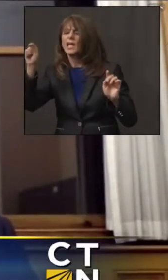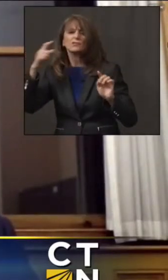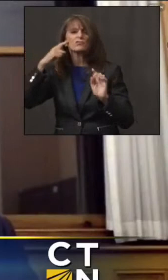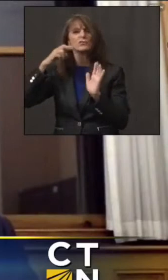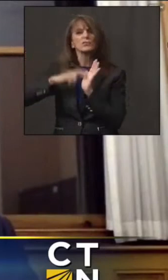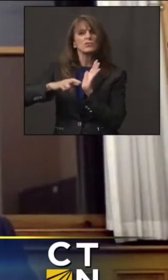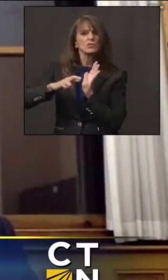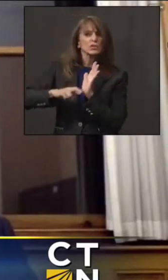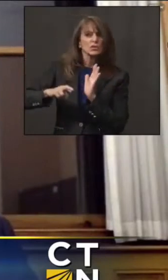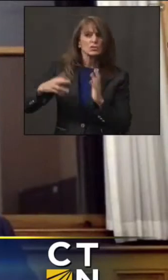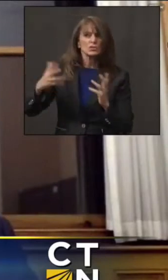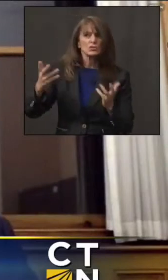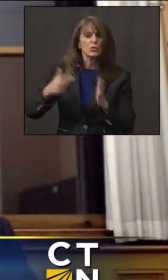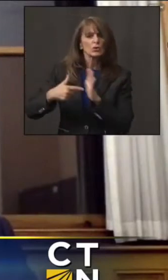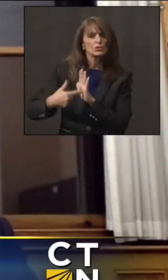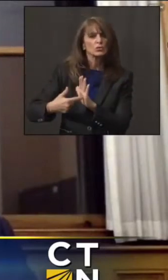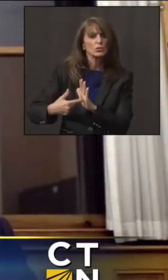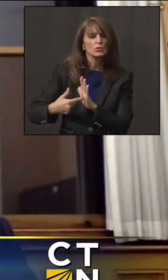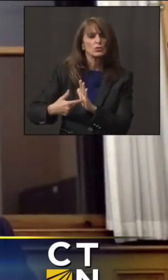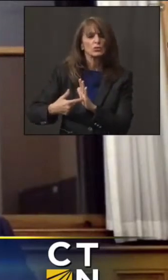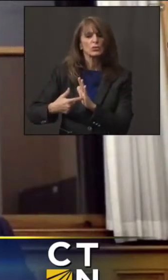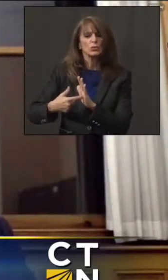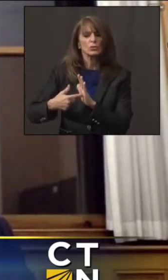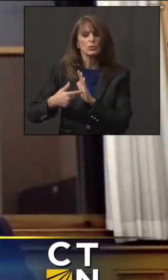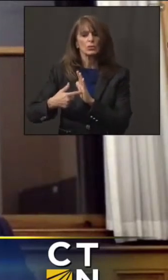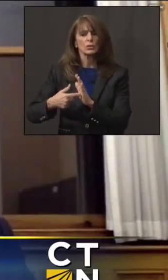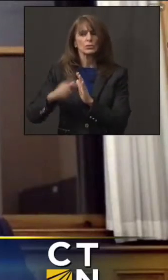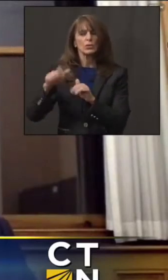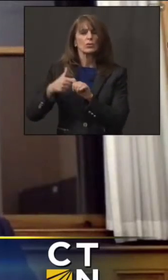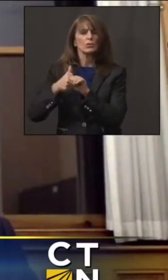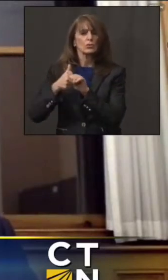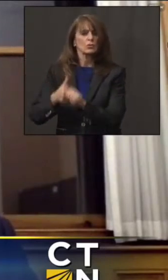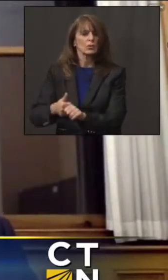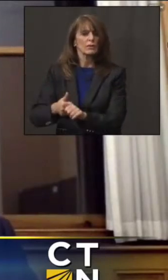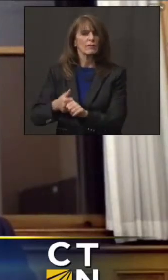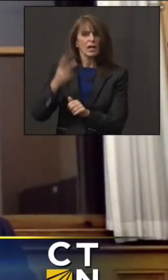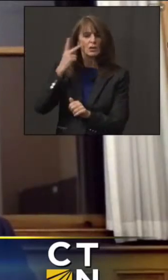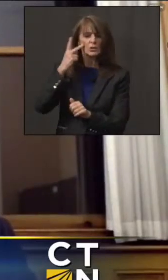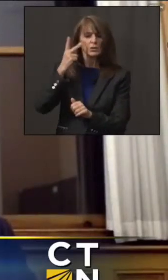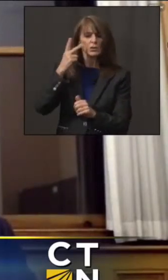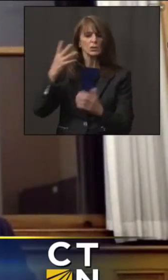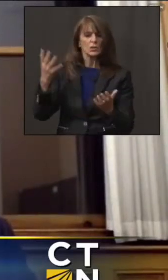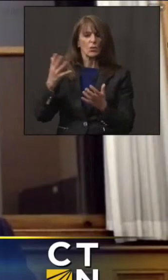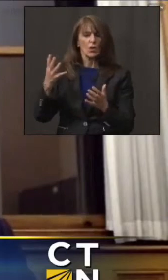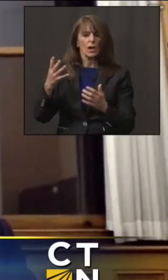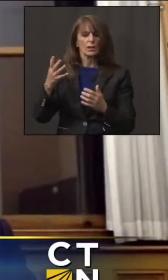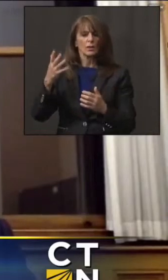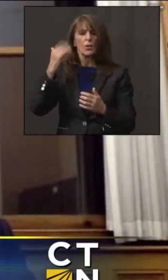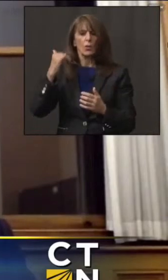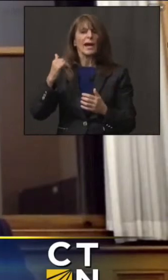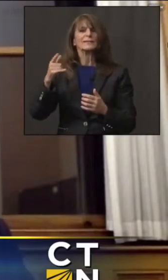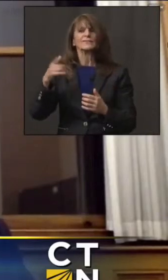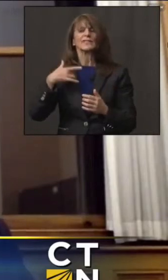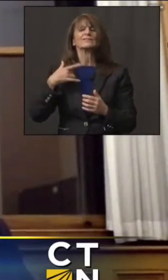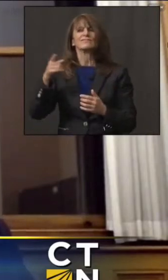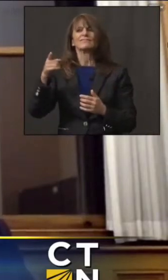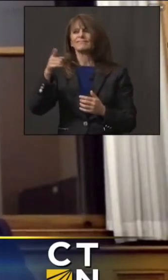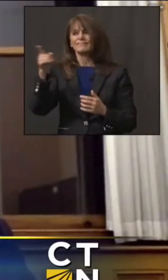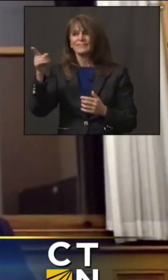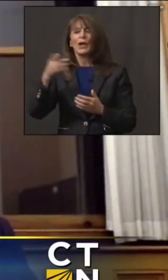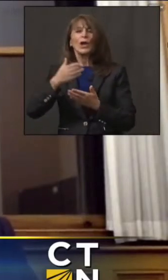well. And that's, I think one of the things we follow and it raises some concern and why we put that mask mandate in place last